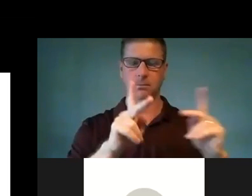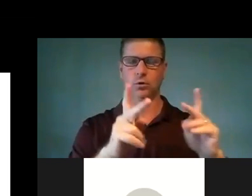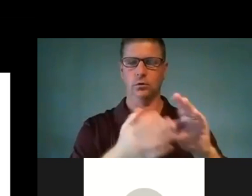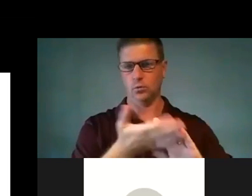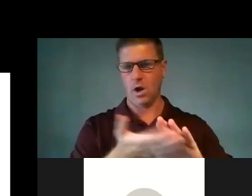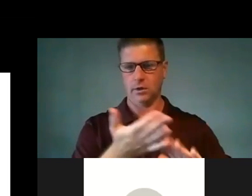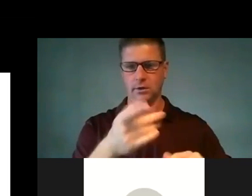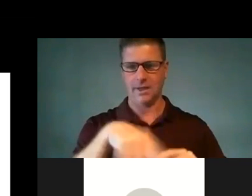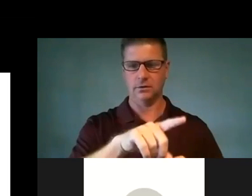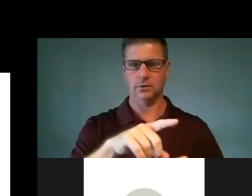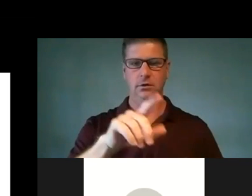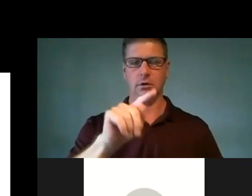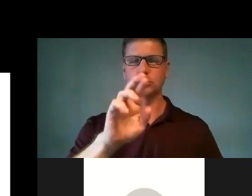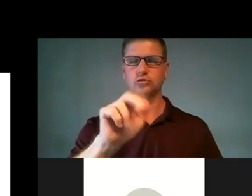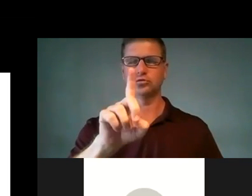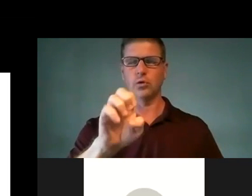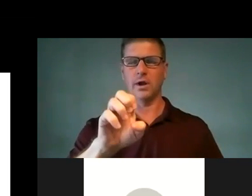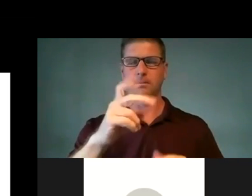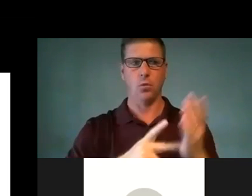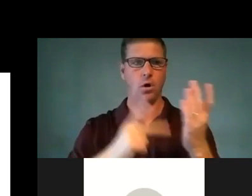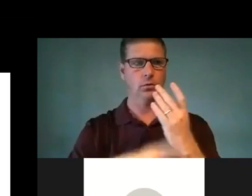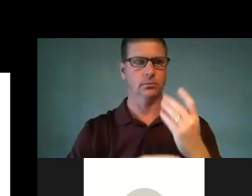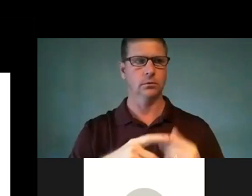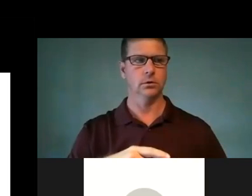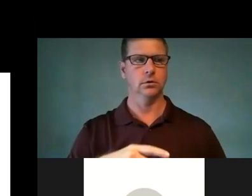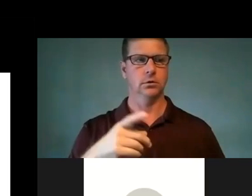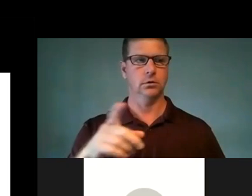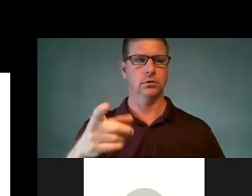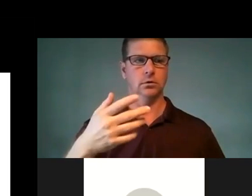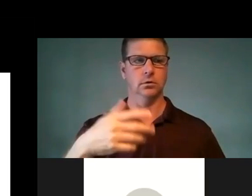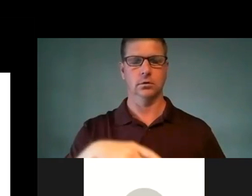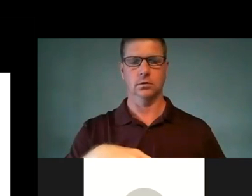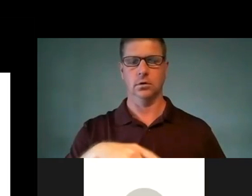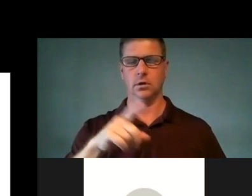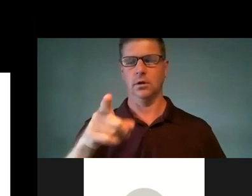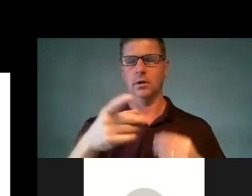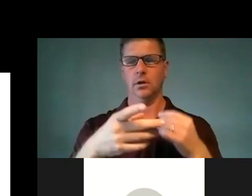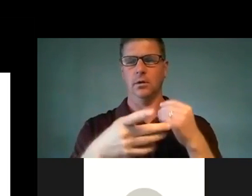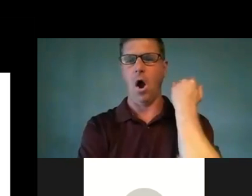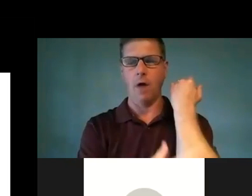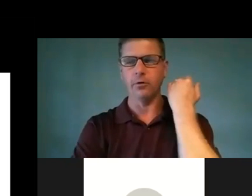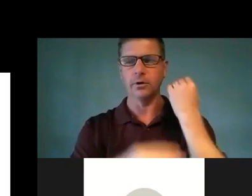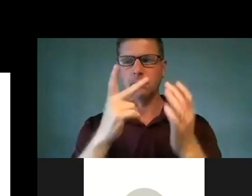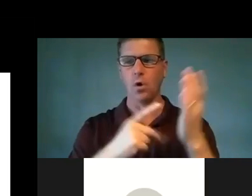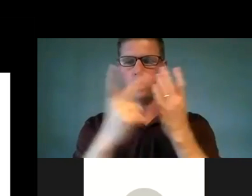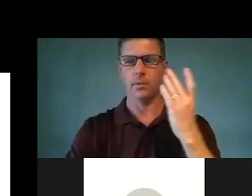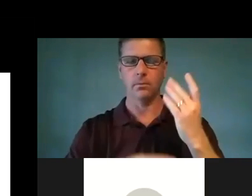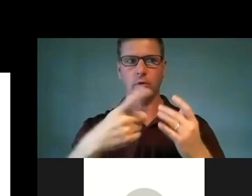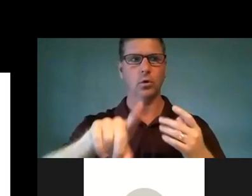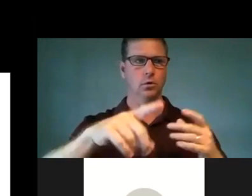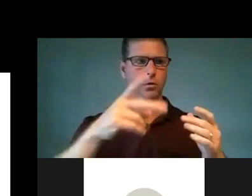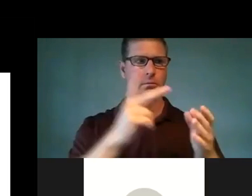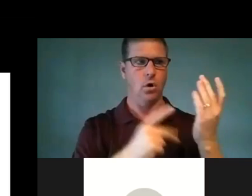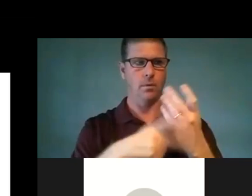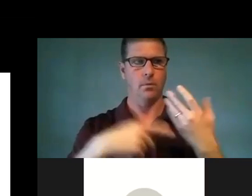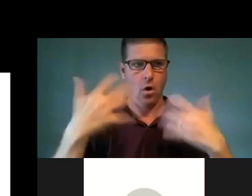to the Trades program or the APRI Breaking the Chains of Poverty program, or some of those already existing programs that do provide